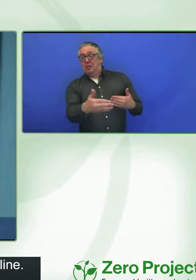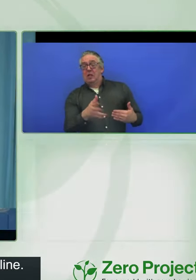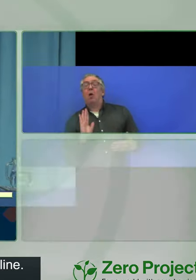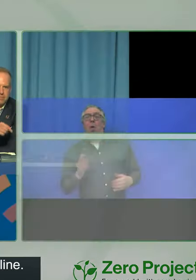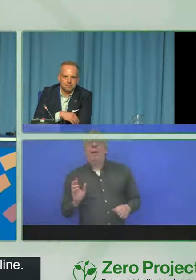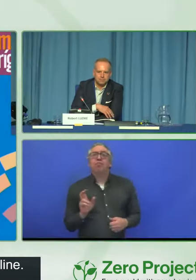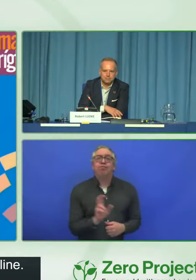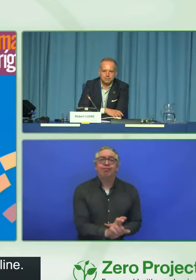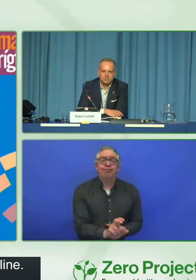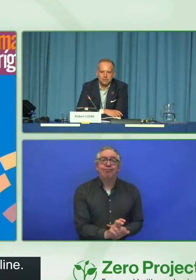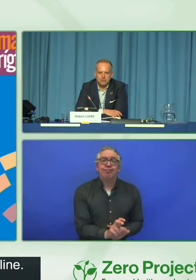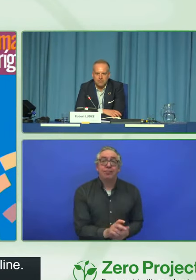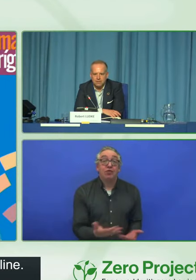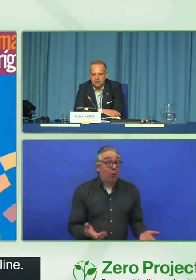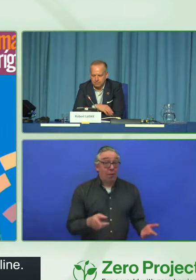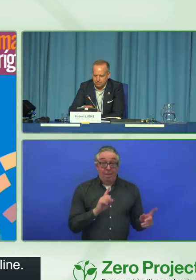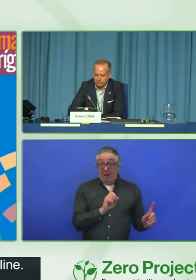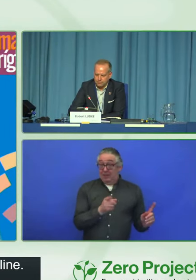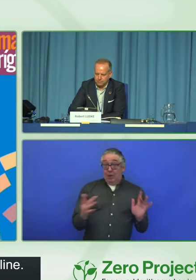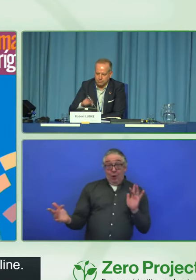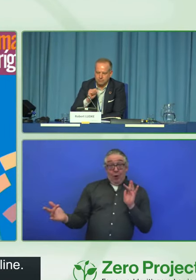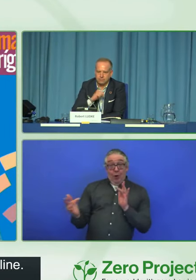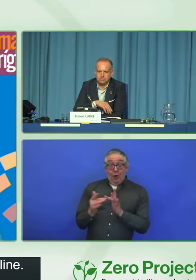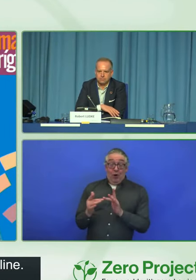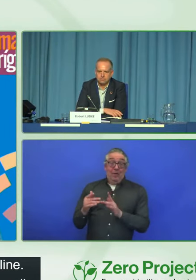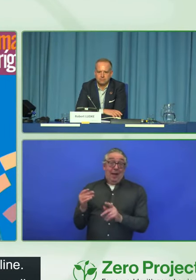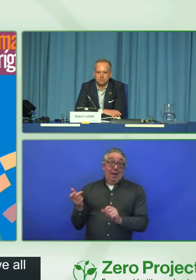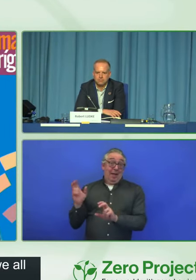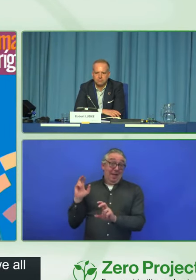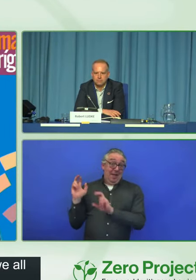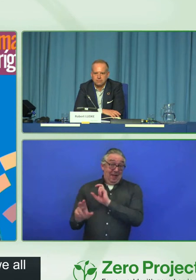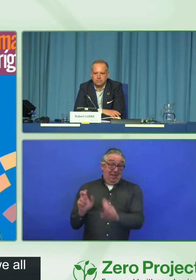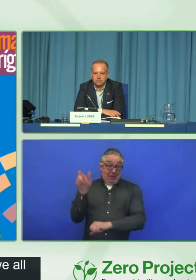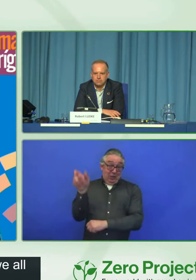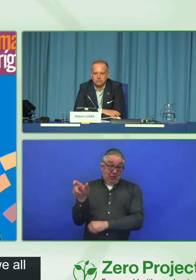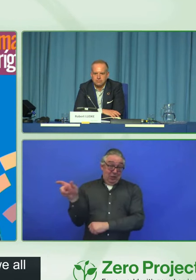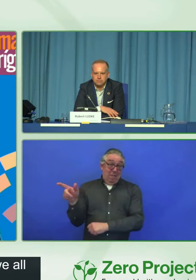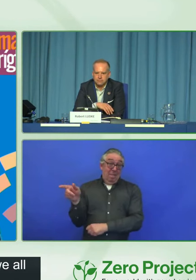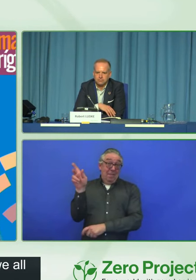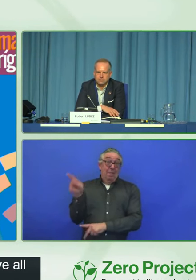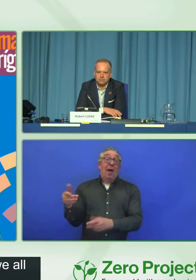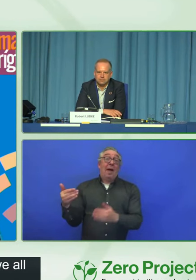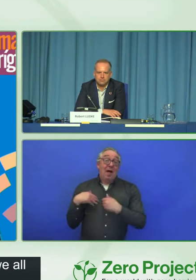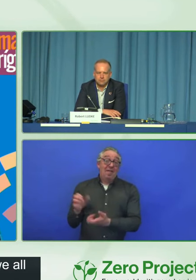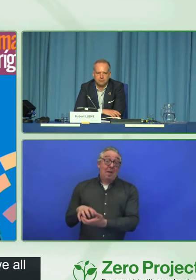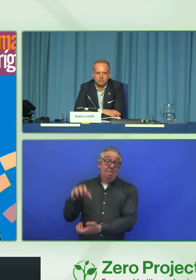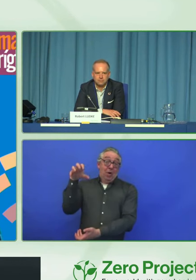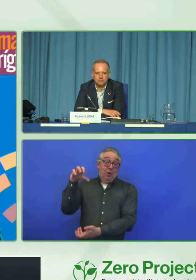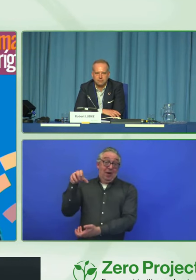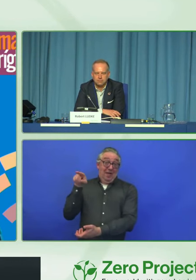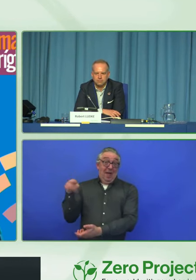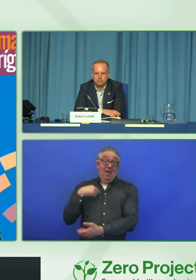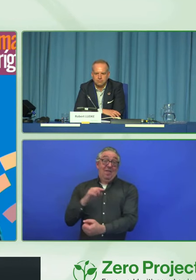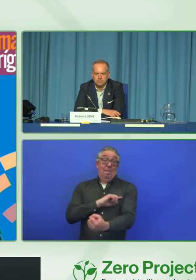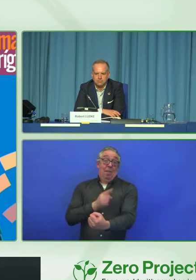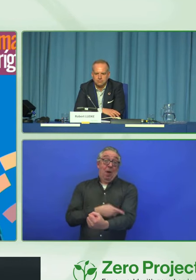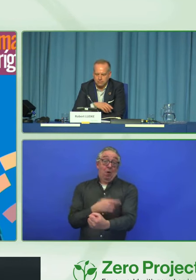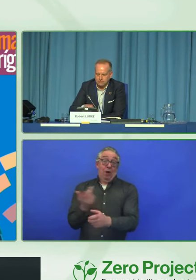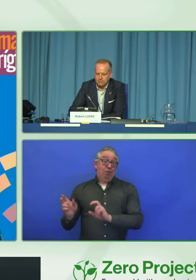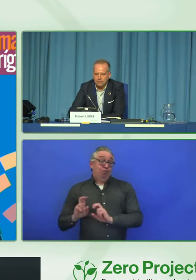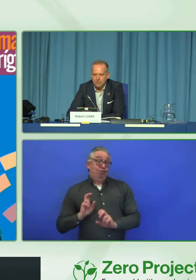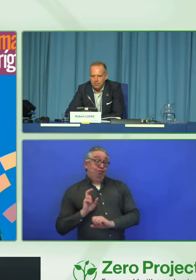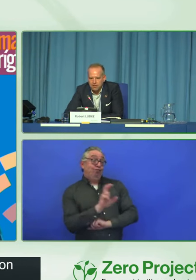May I come back to the person who made questions, uh, before Hector?